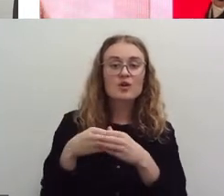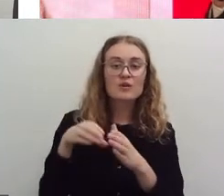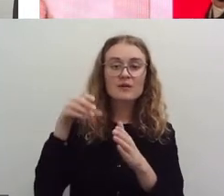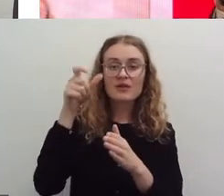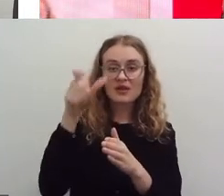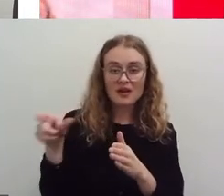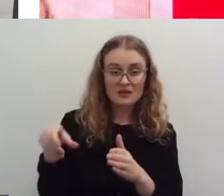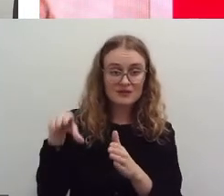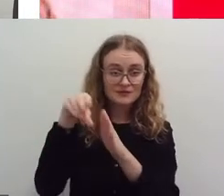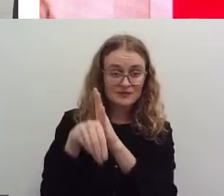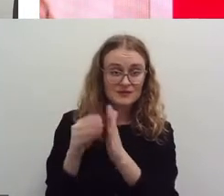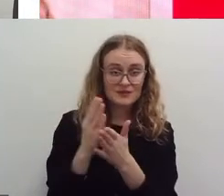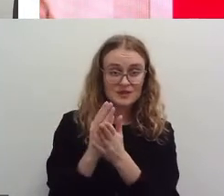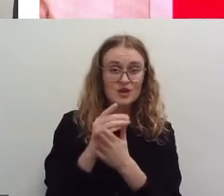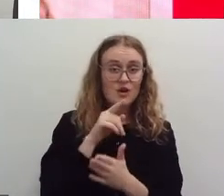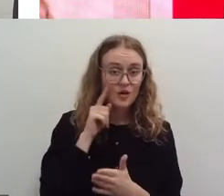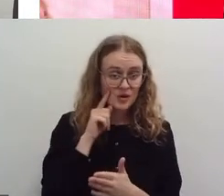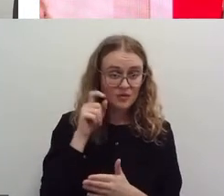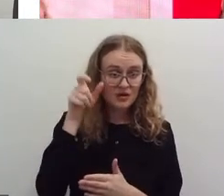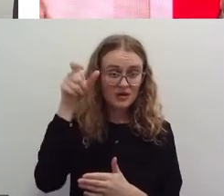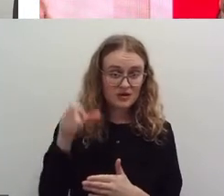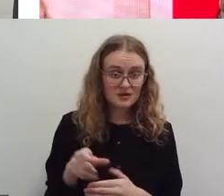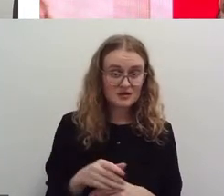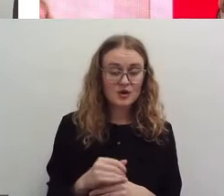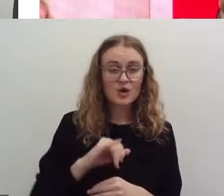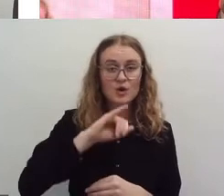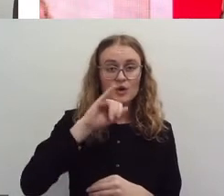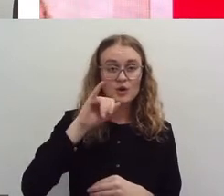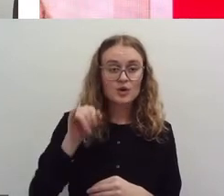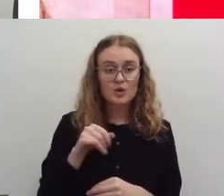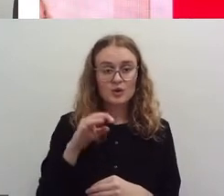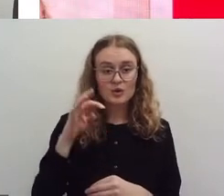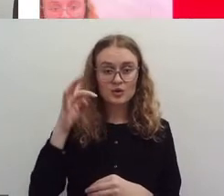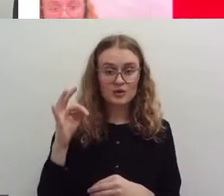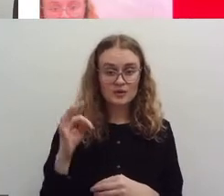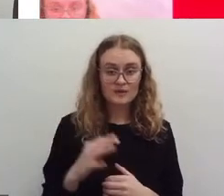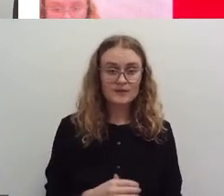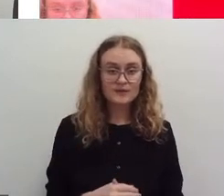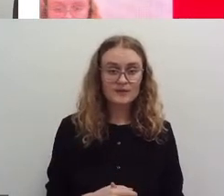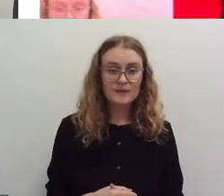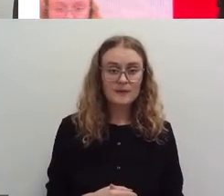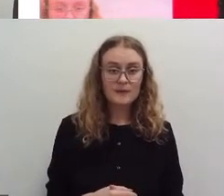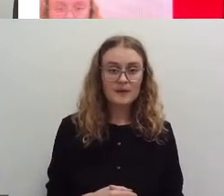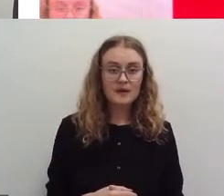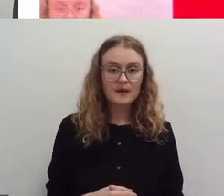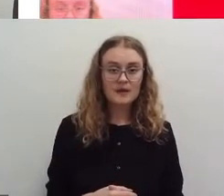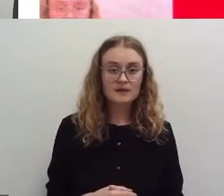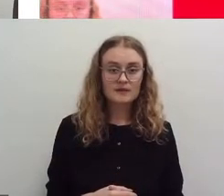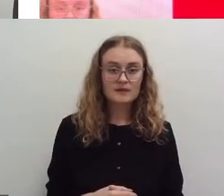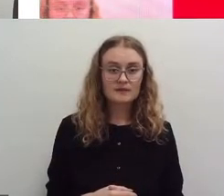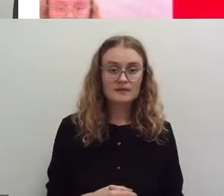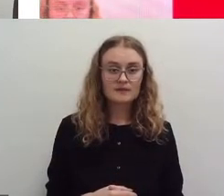the wonderful medium of the internet, and here, colleagues who are here. Now then, we shall begin with our first